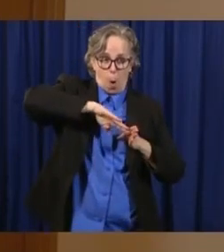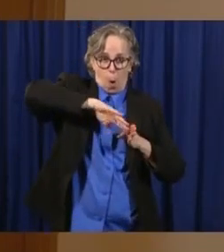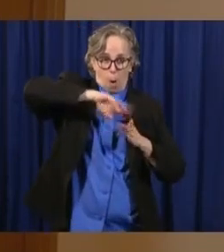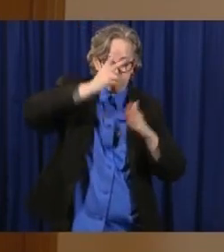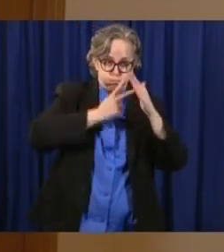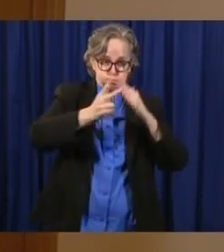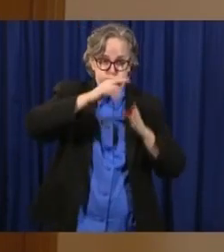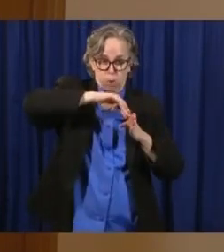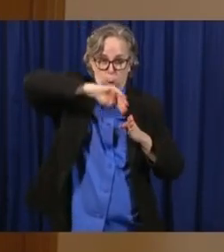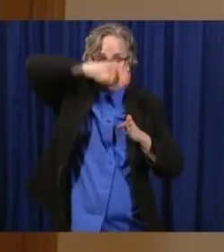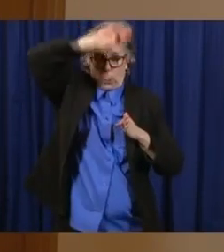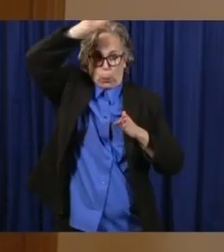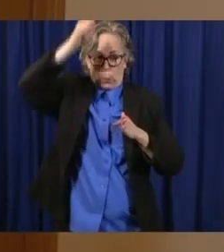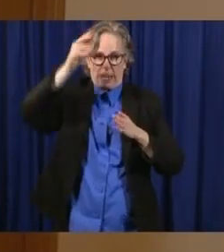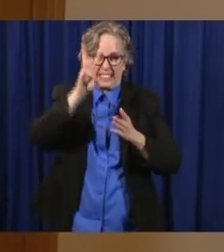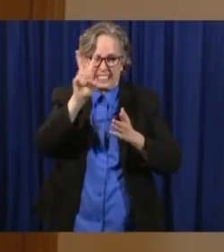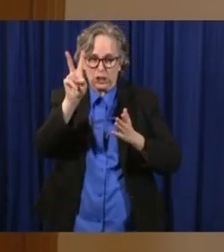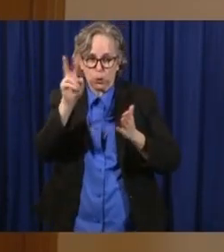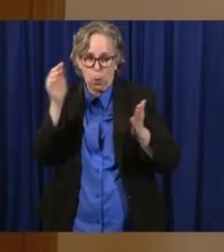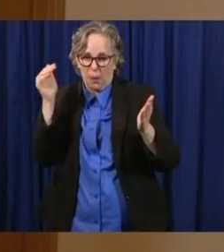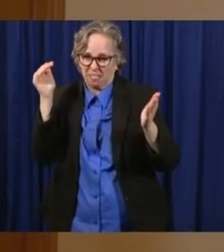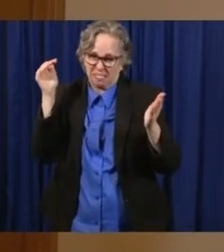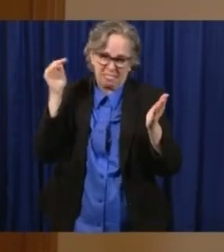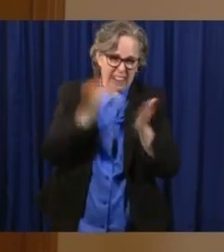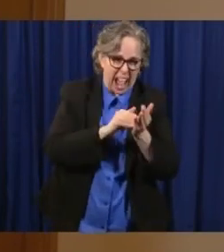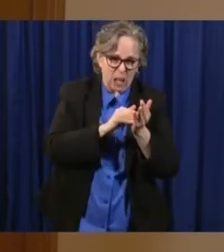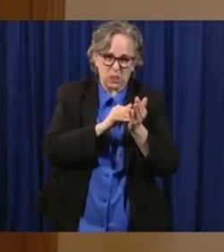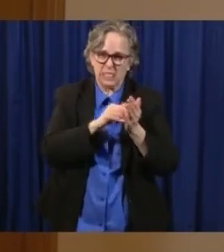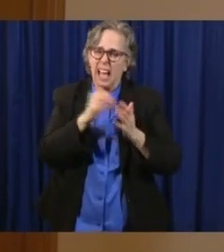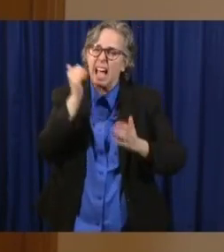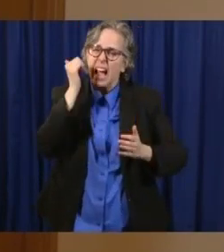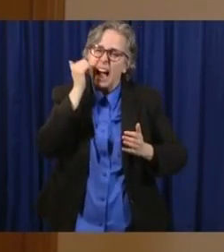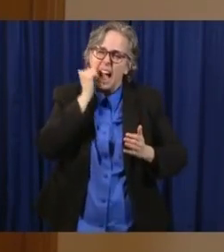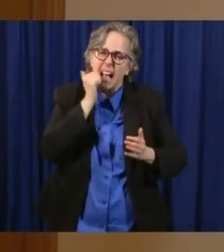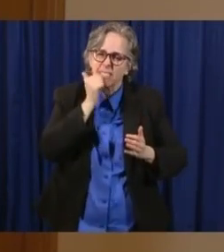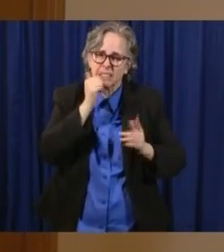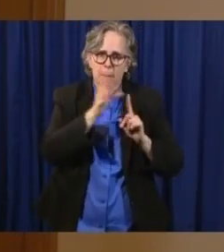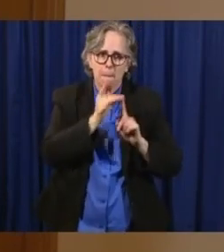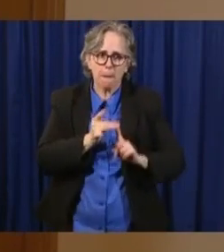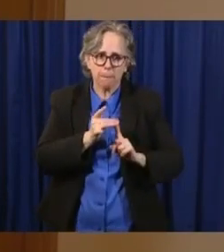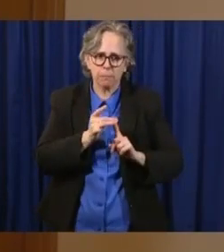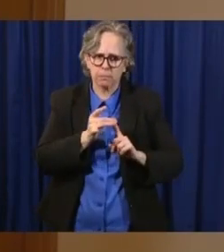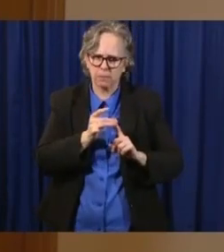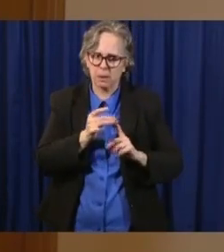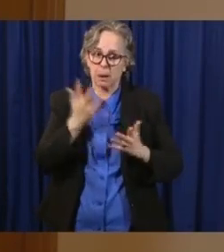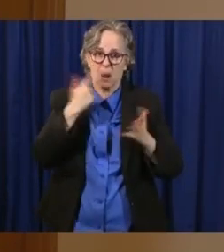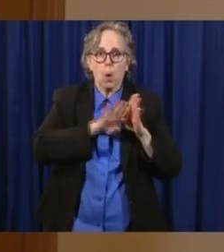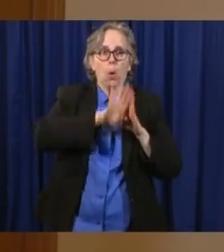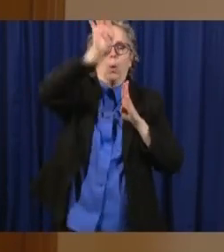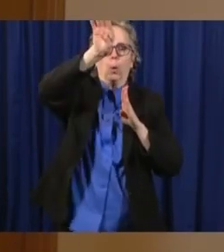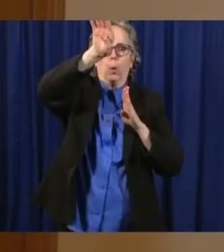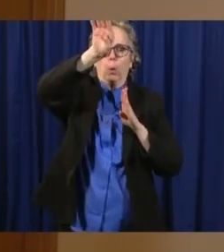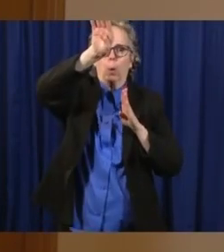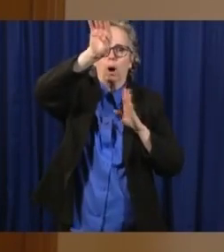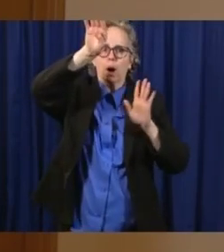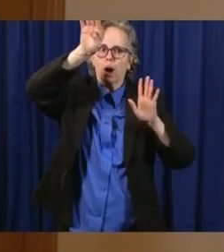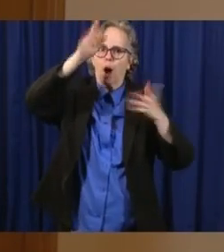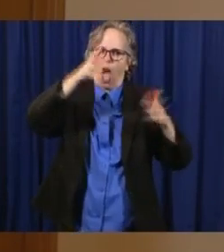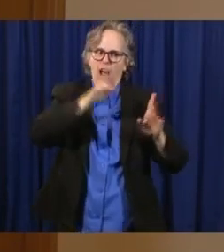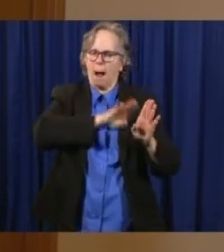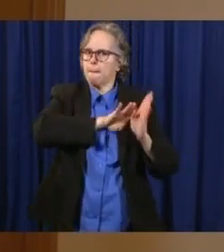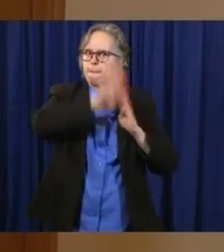62,000 cases per day at the peak. And of course, we would have peaked long ago. In Ohio, if we